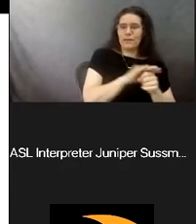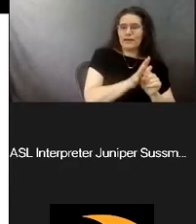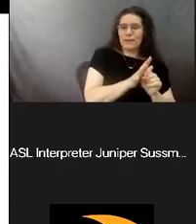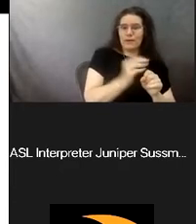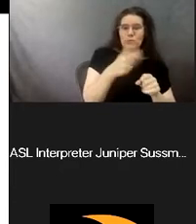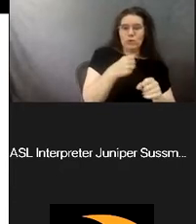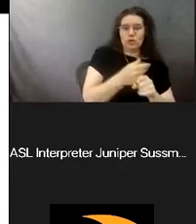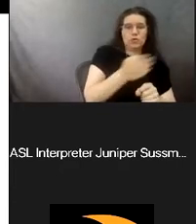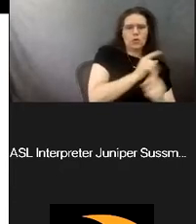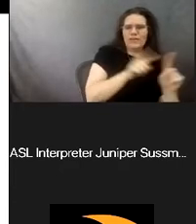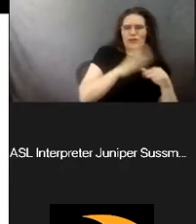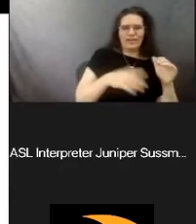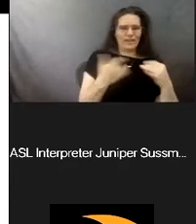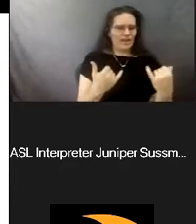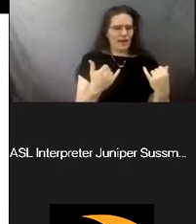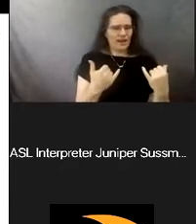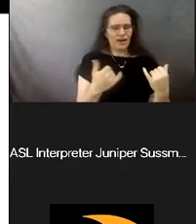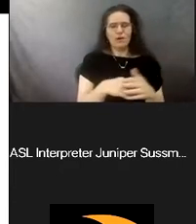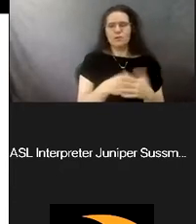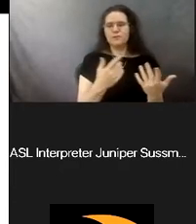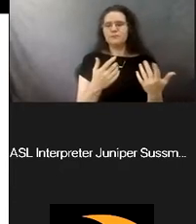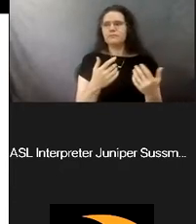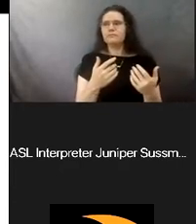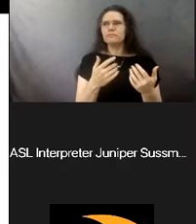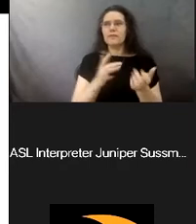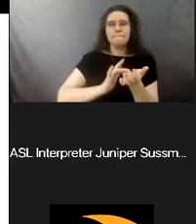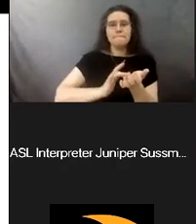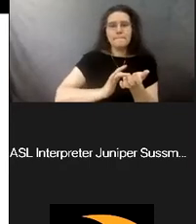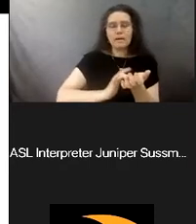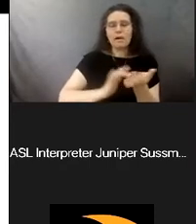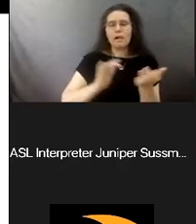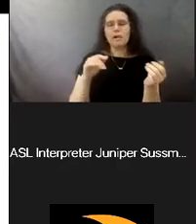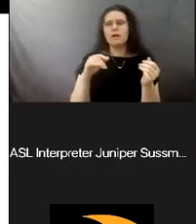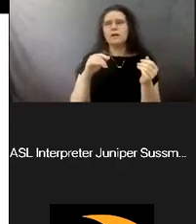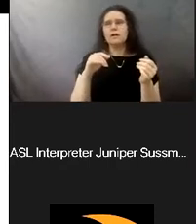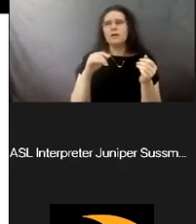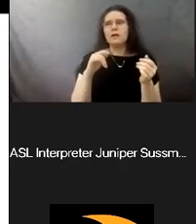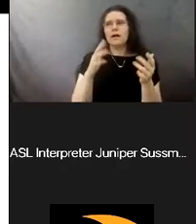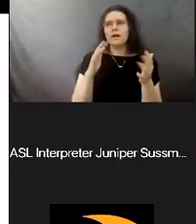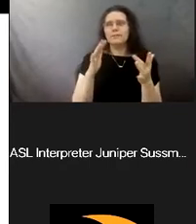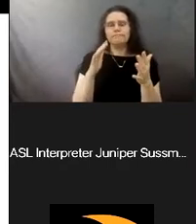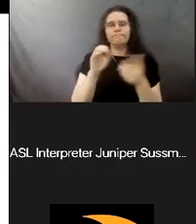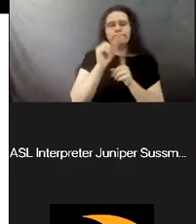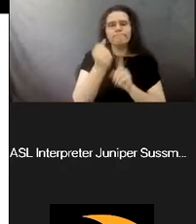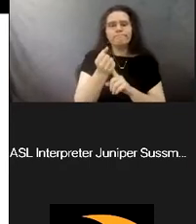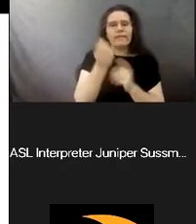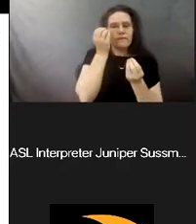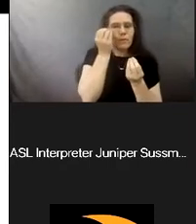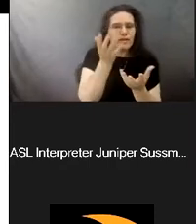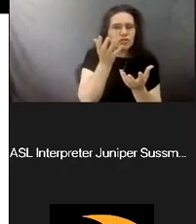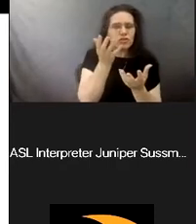individual medical or evaluation data. What kind of information is the student sharing with the school